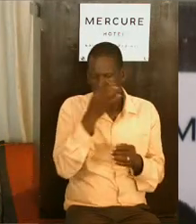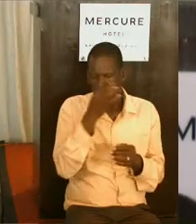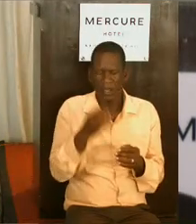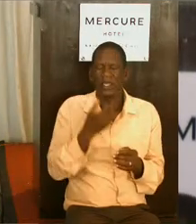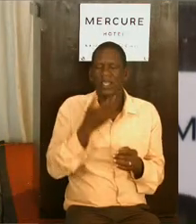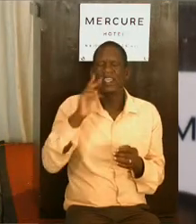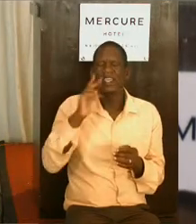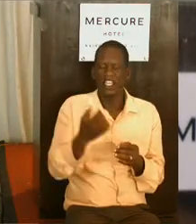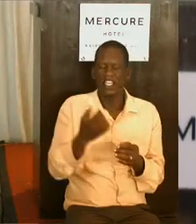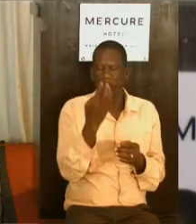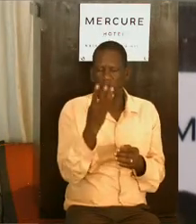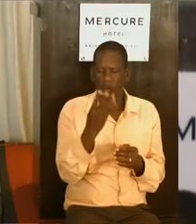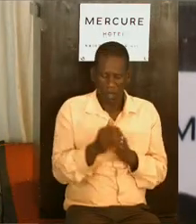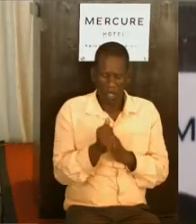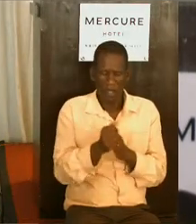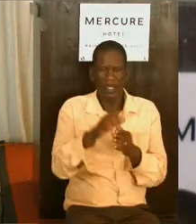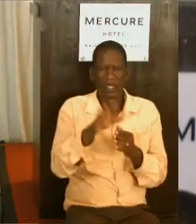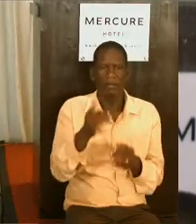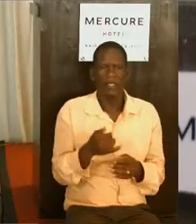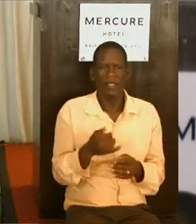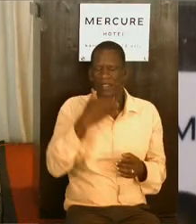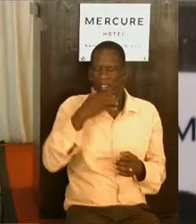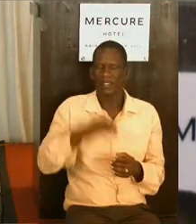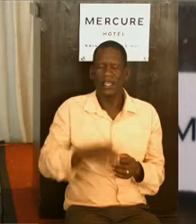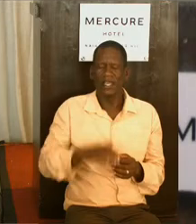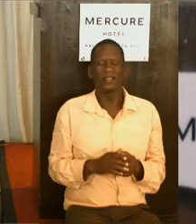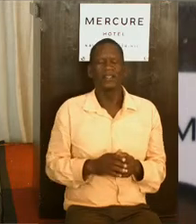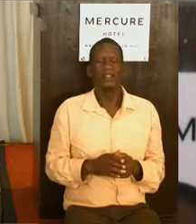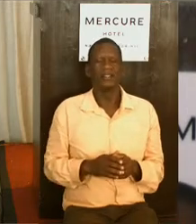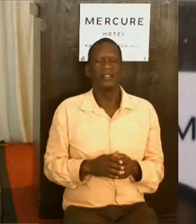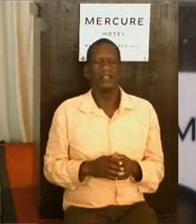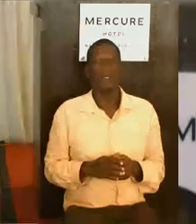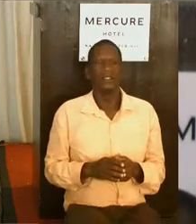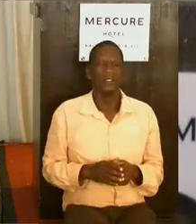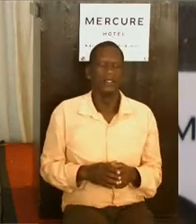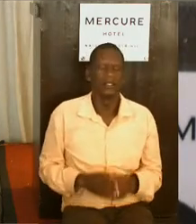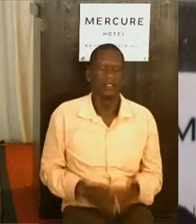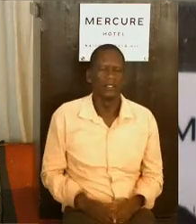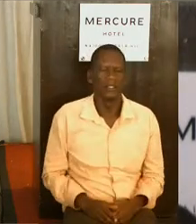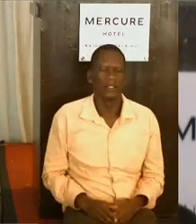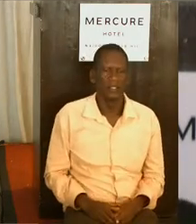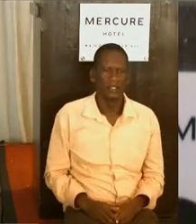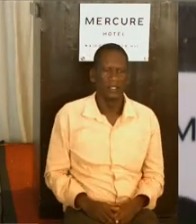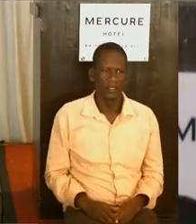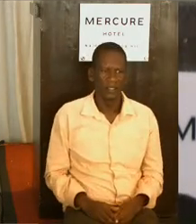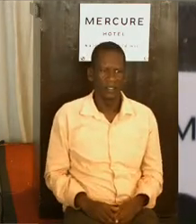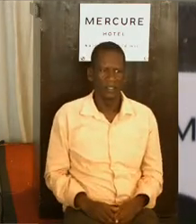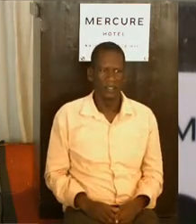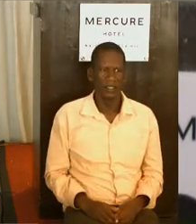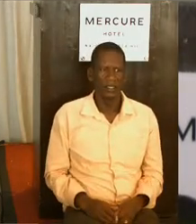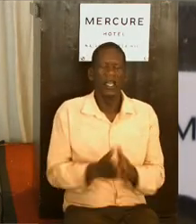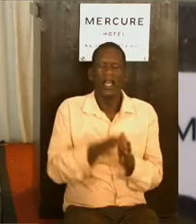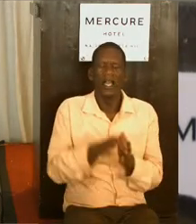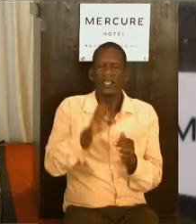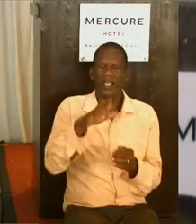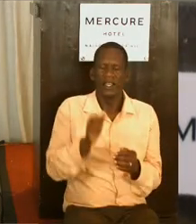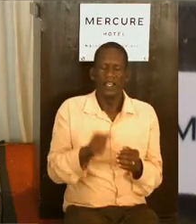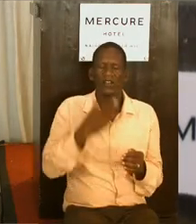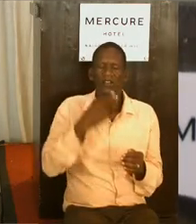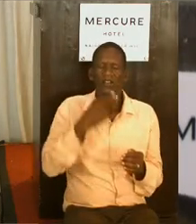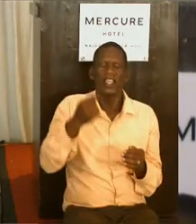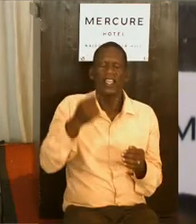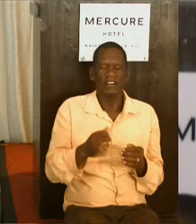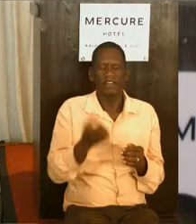Kenyatta 4 presided over by Kenyatta kamwana era of Kenyatta five